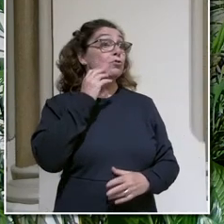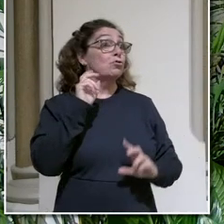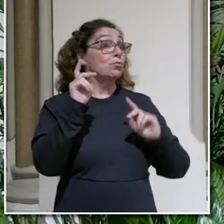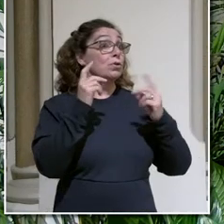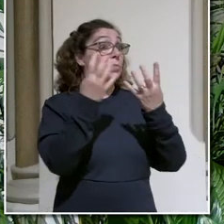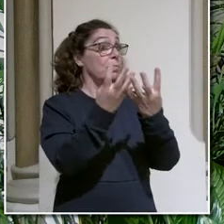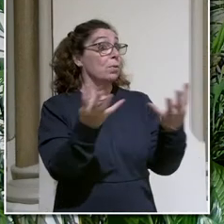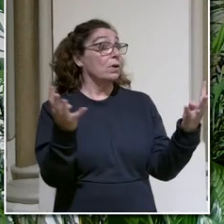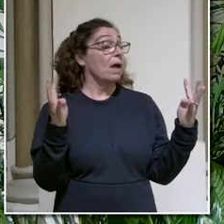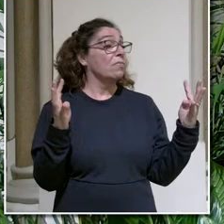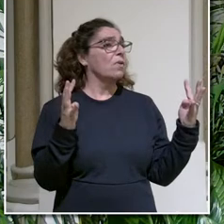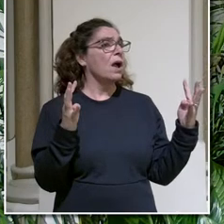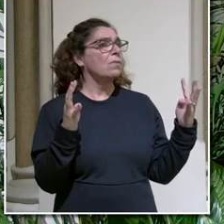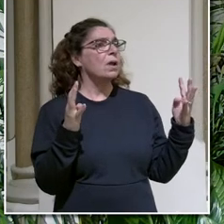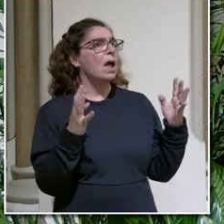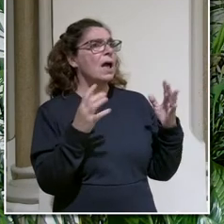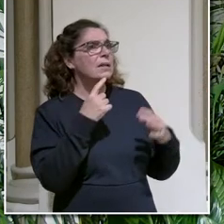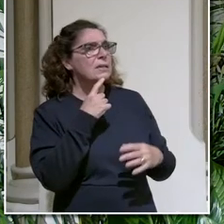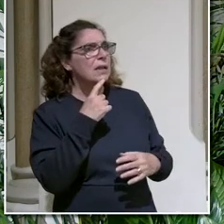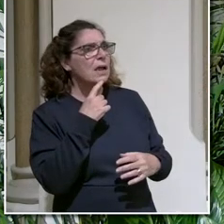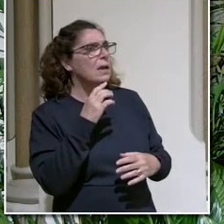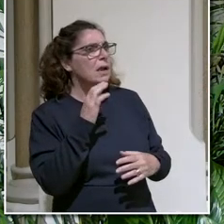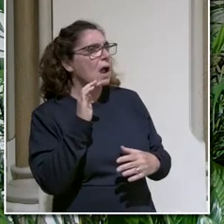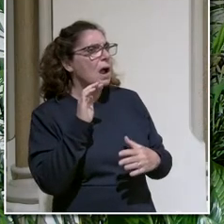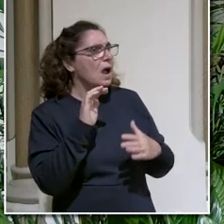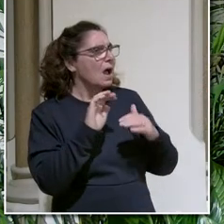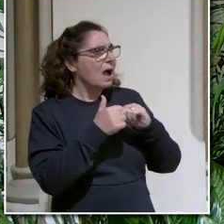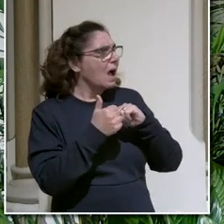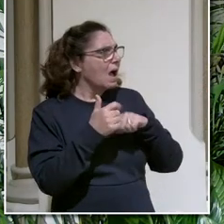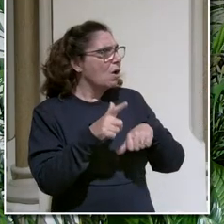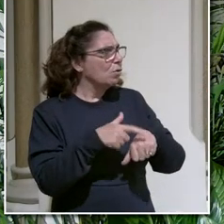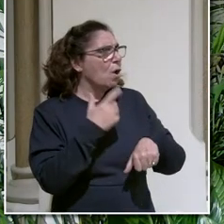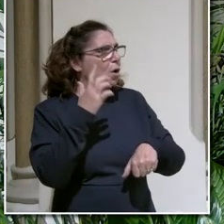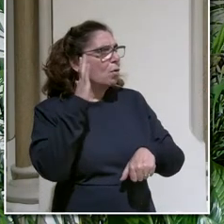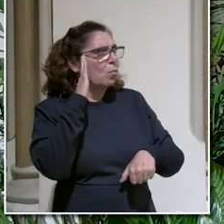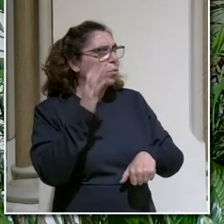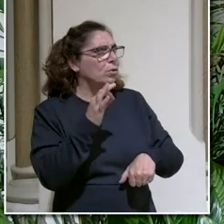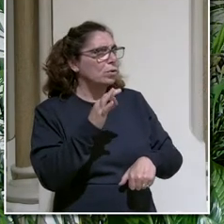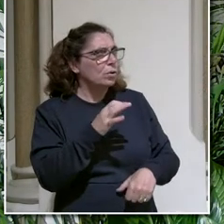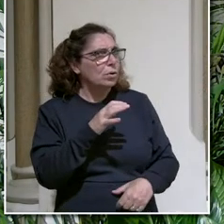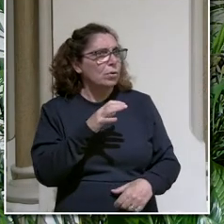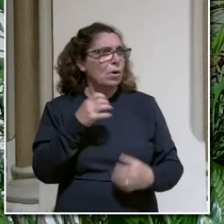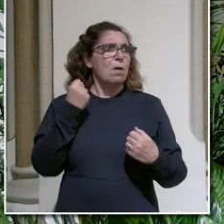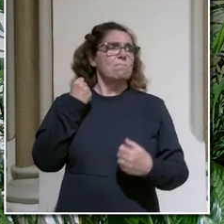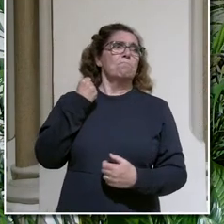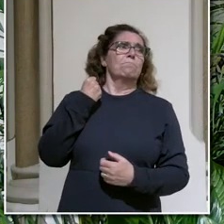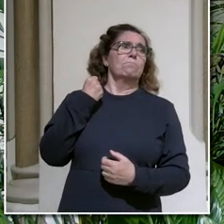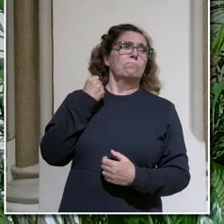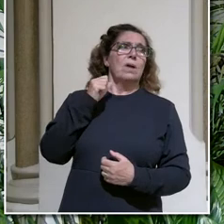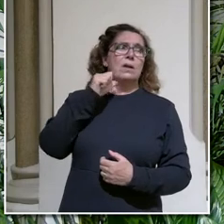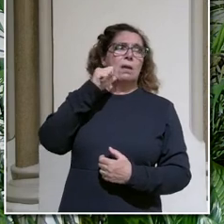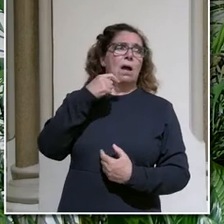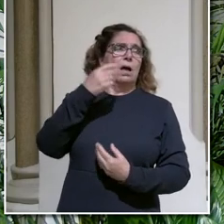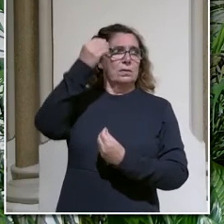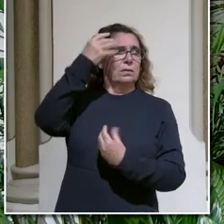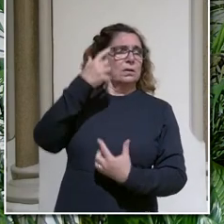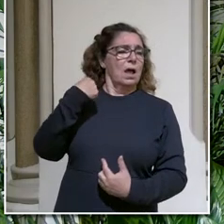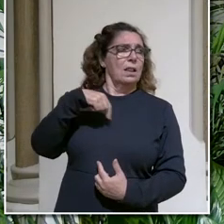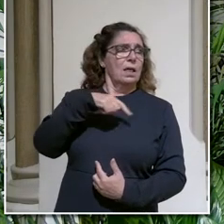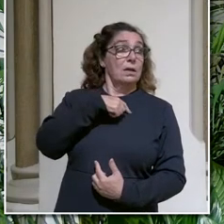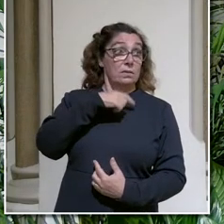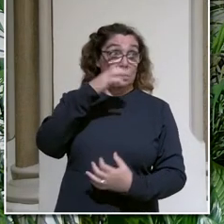him, how long are you going to keep us in suspense? If you are the Christ, tell us plainly.